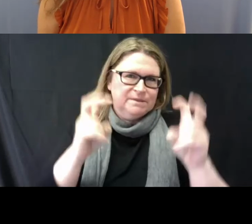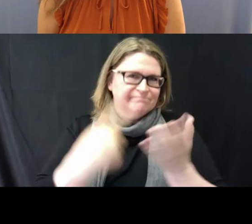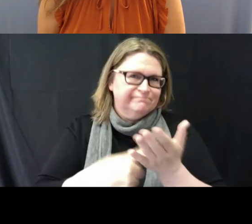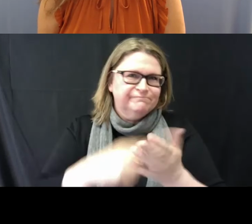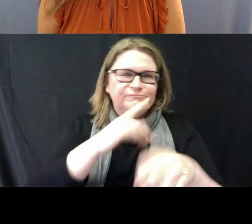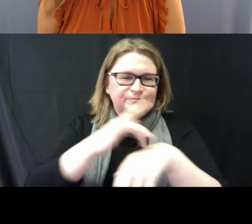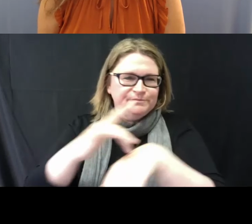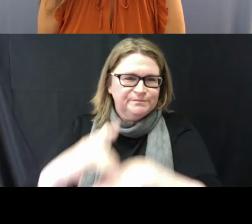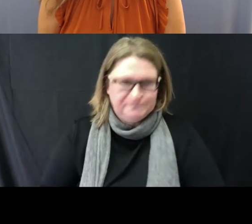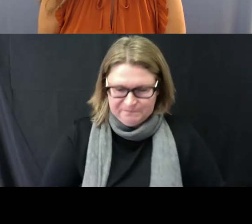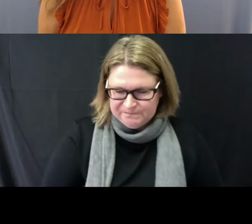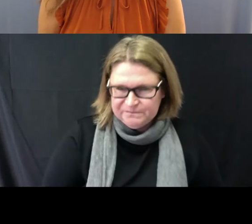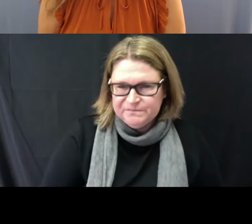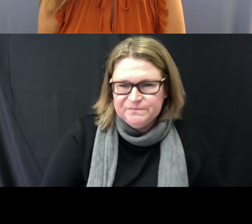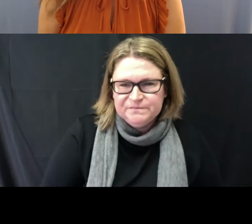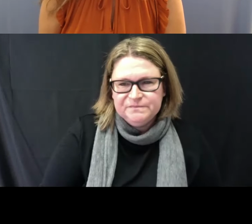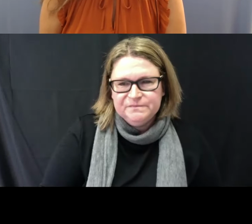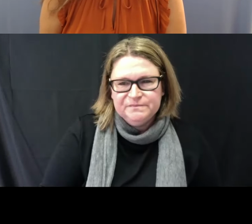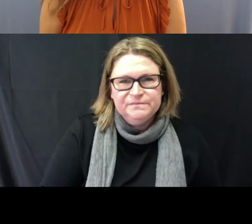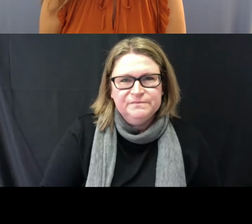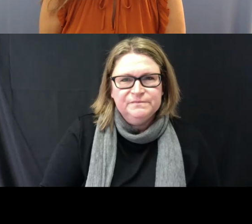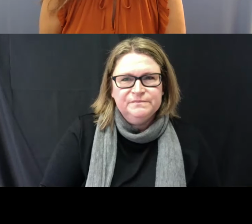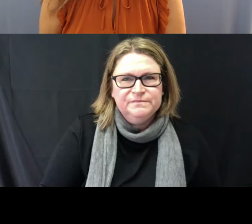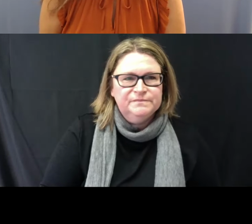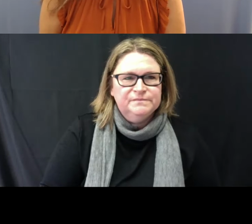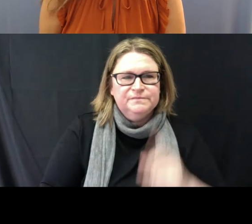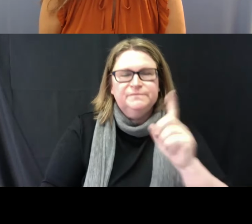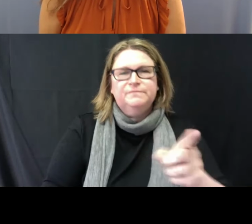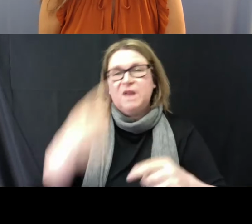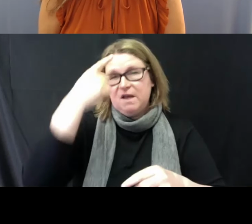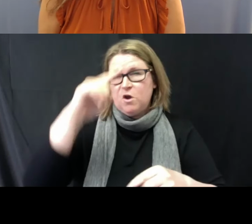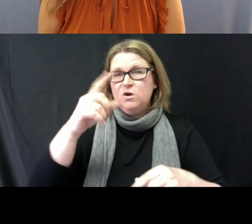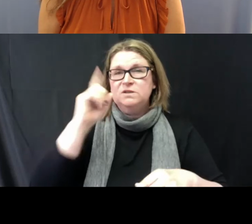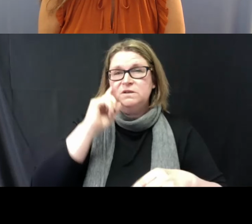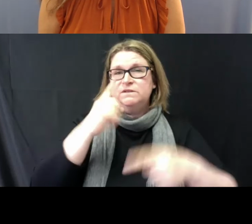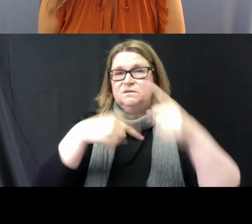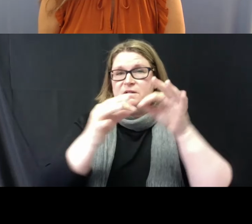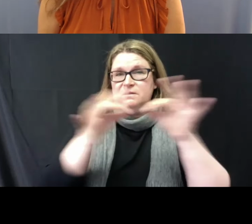And every quarter we have different exciting topics that we touch on.